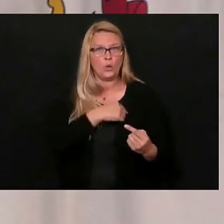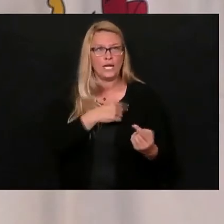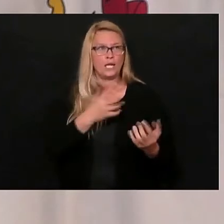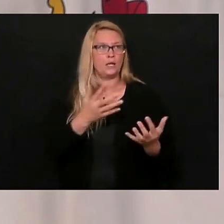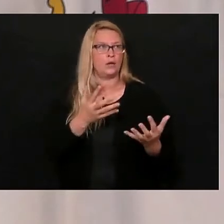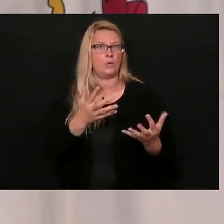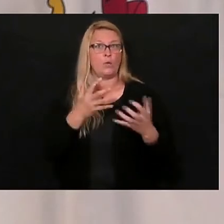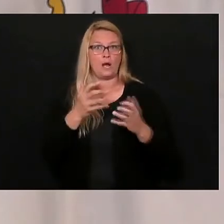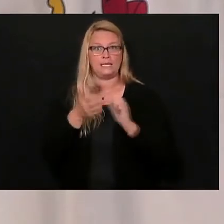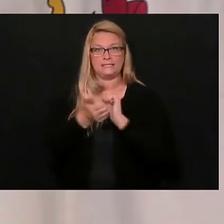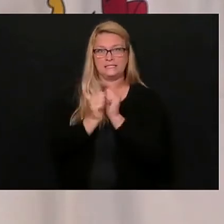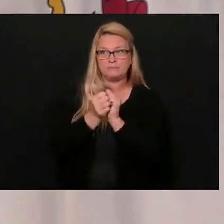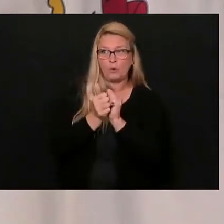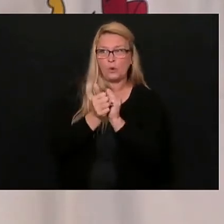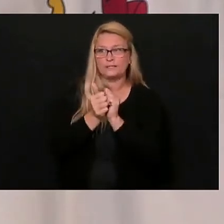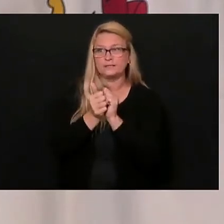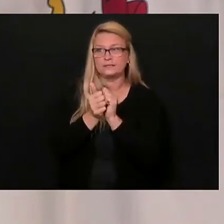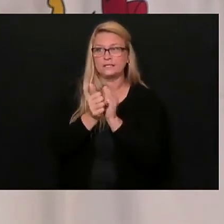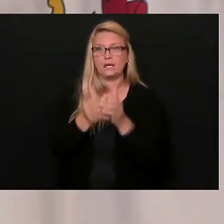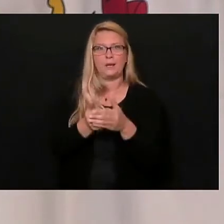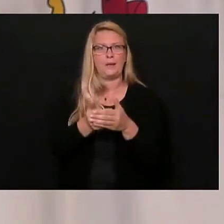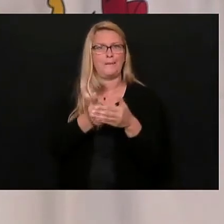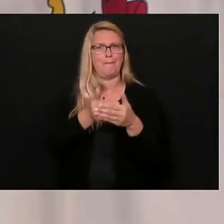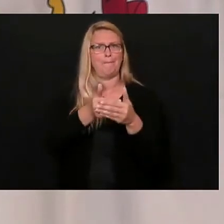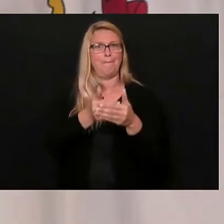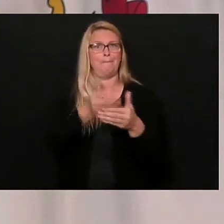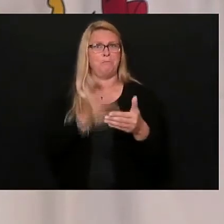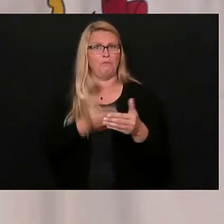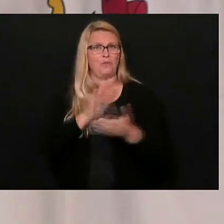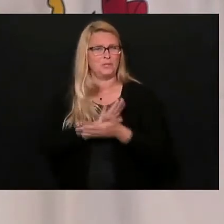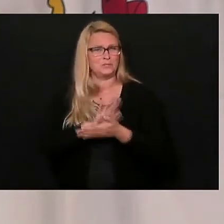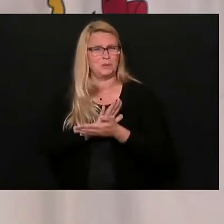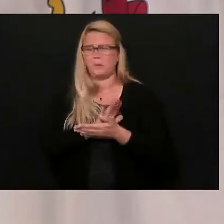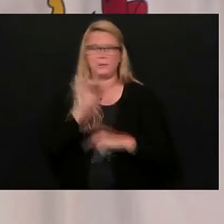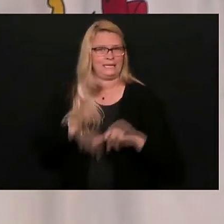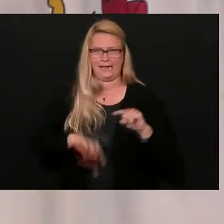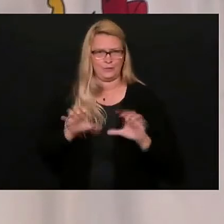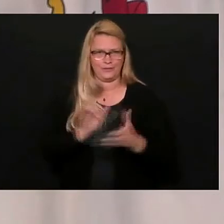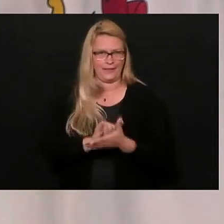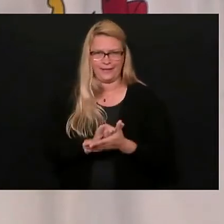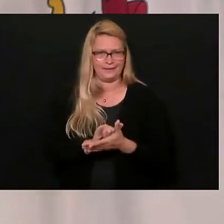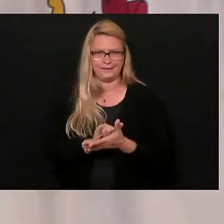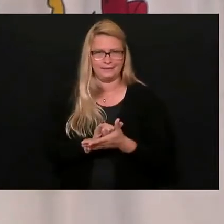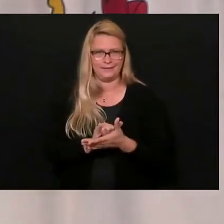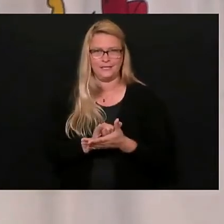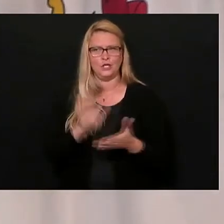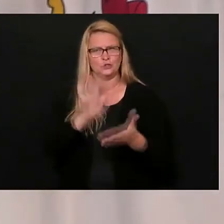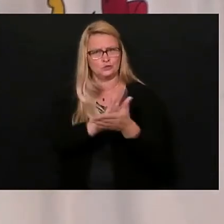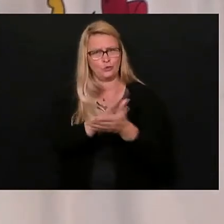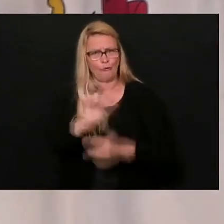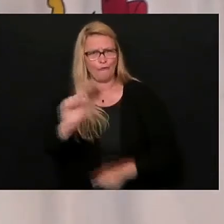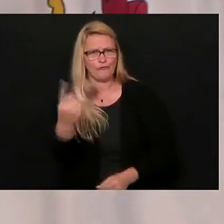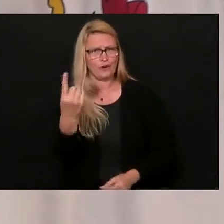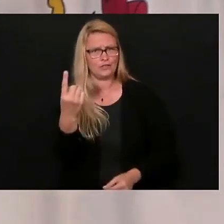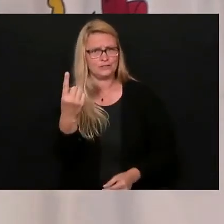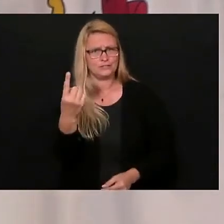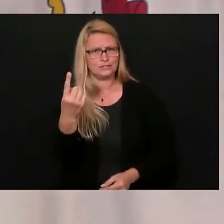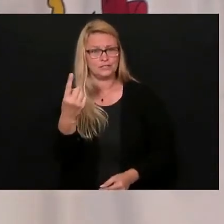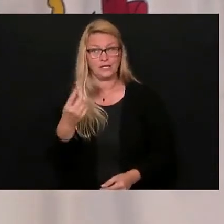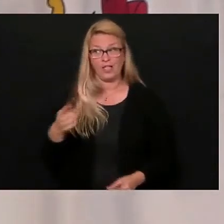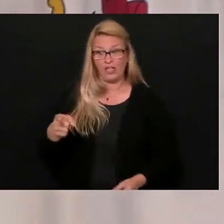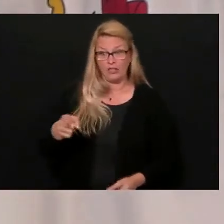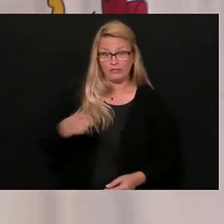put sports in front of school. Ridiculous. You can't do that. We've got these kids that aren't in school right